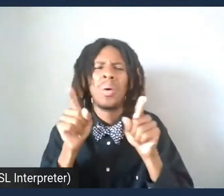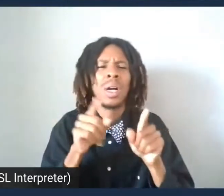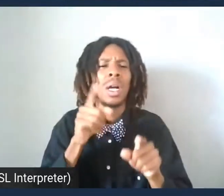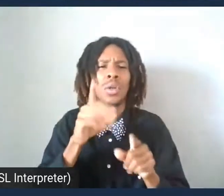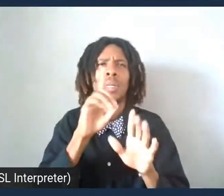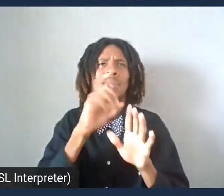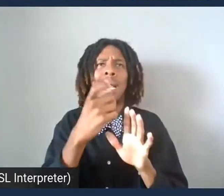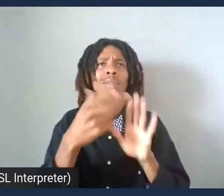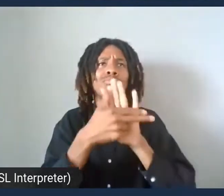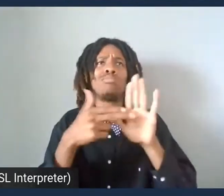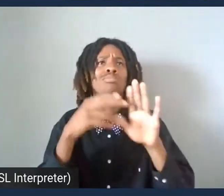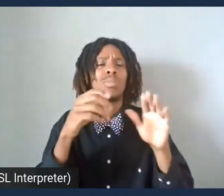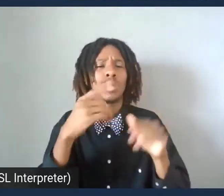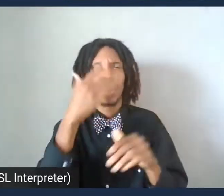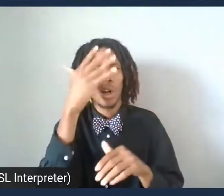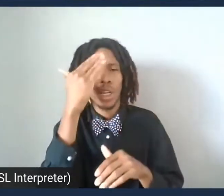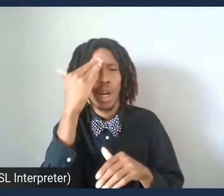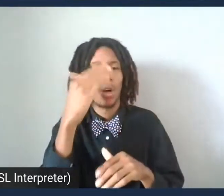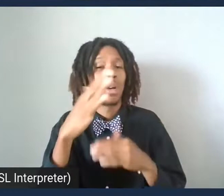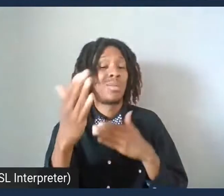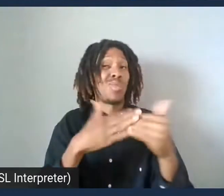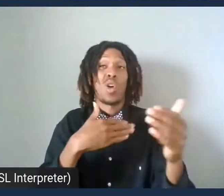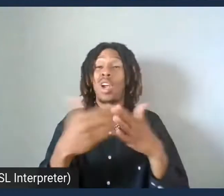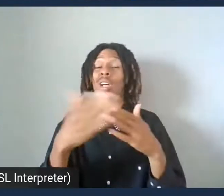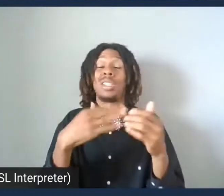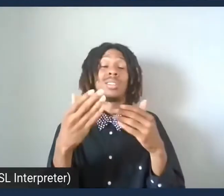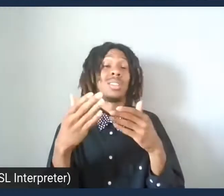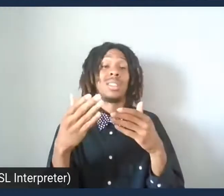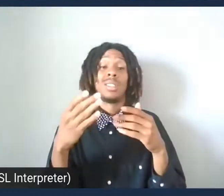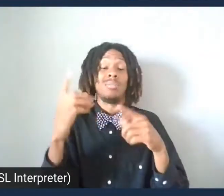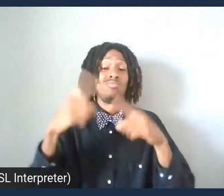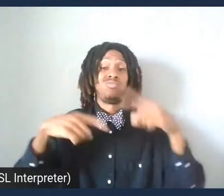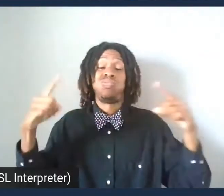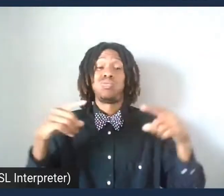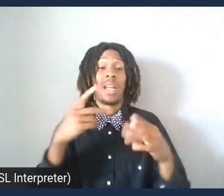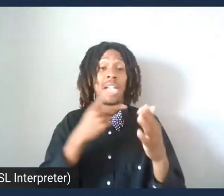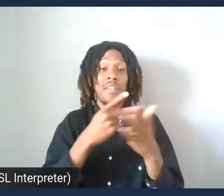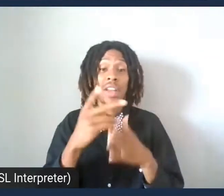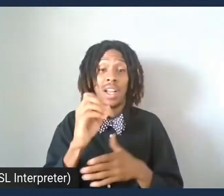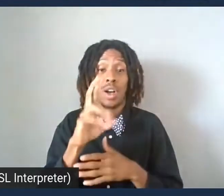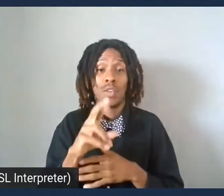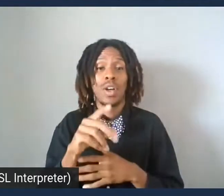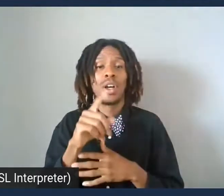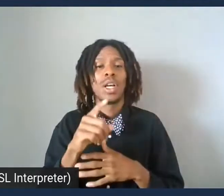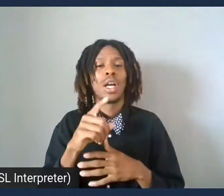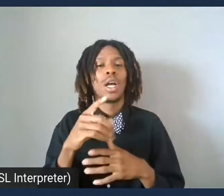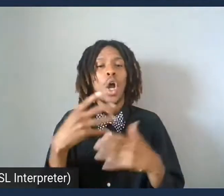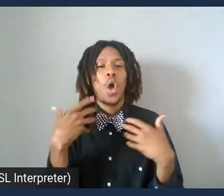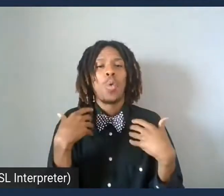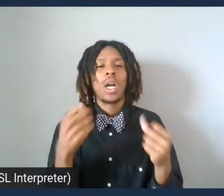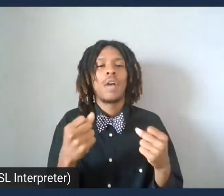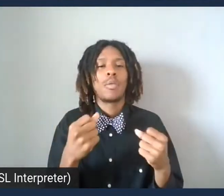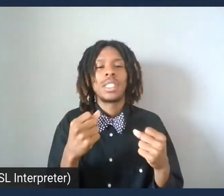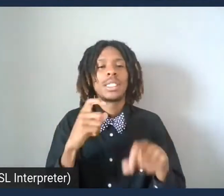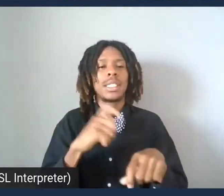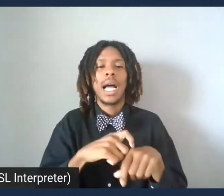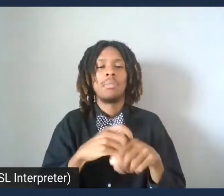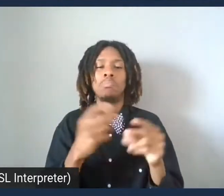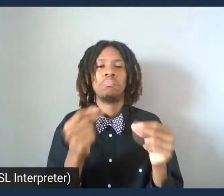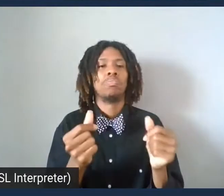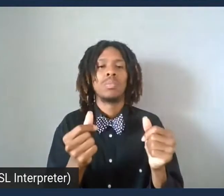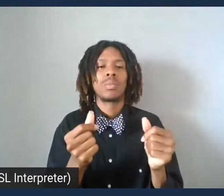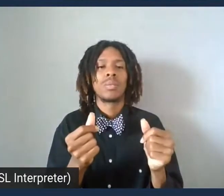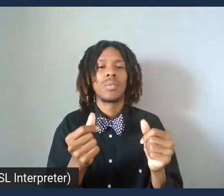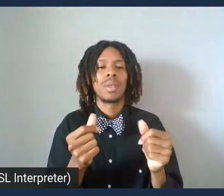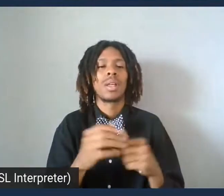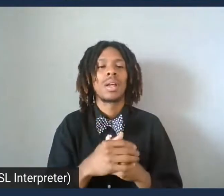to the failure mode, but regardless of what the failure mode is, you're making your recovery time predictable. So in that